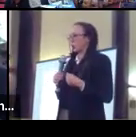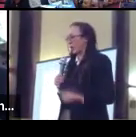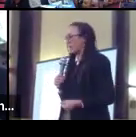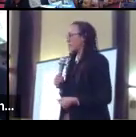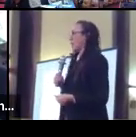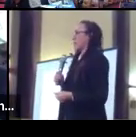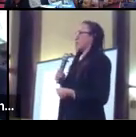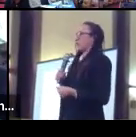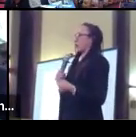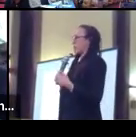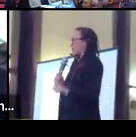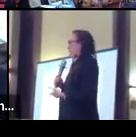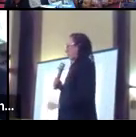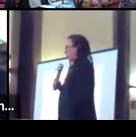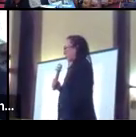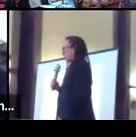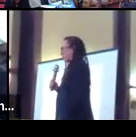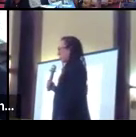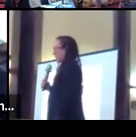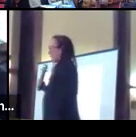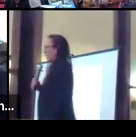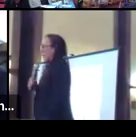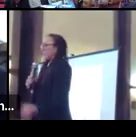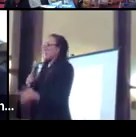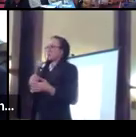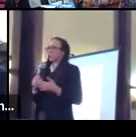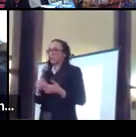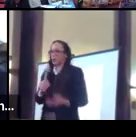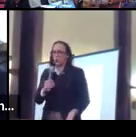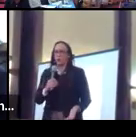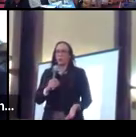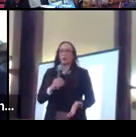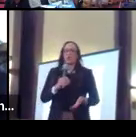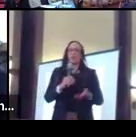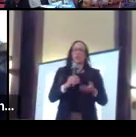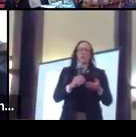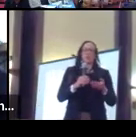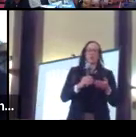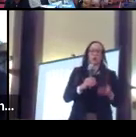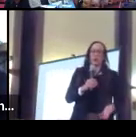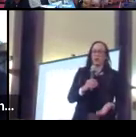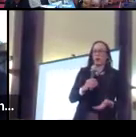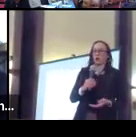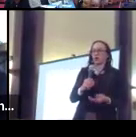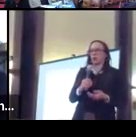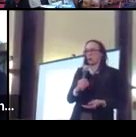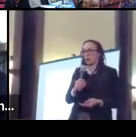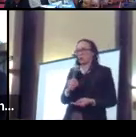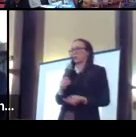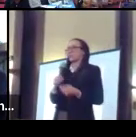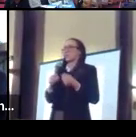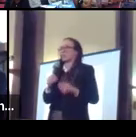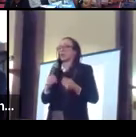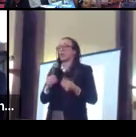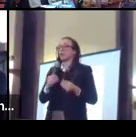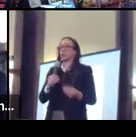step into creating the kind of neighborhood that we illustrated today. This is really a roadmap. And the one thing about going on a